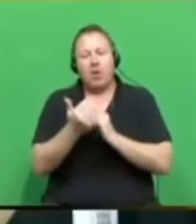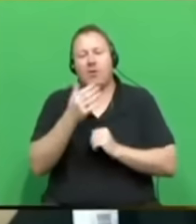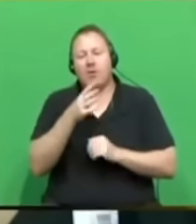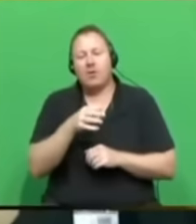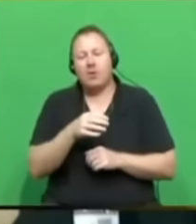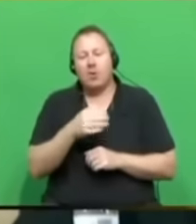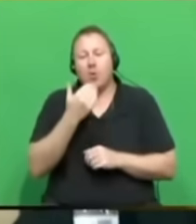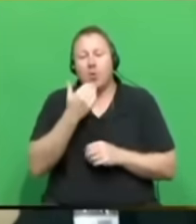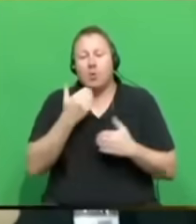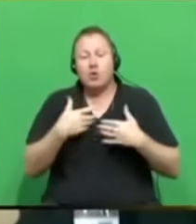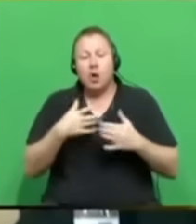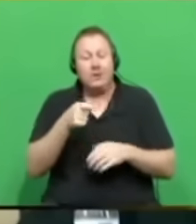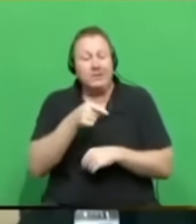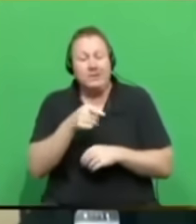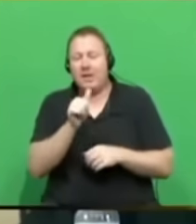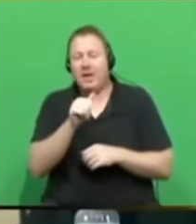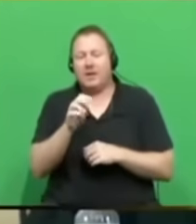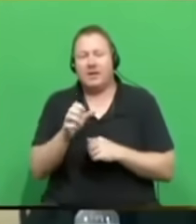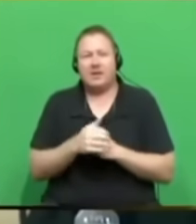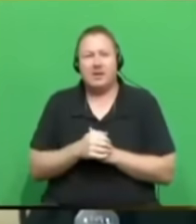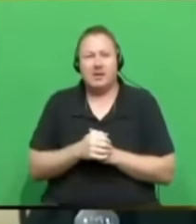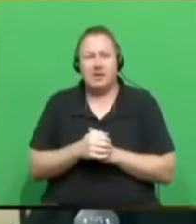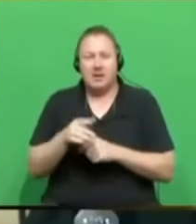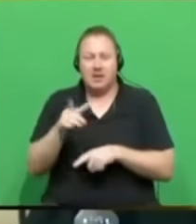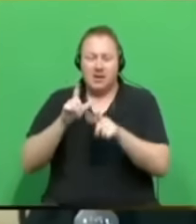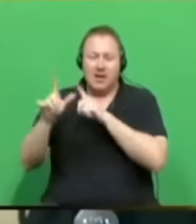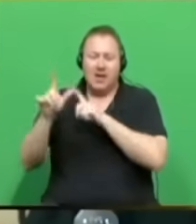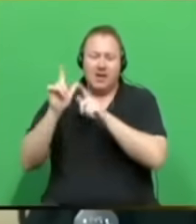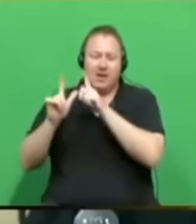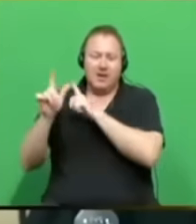This election is a choice between a legacy of broken